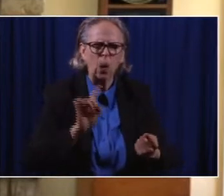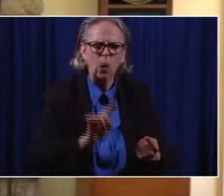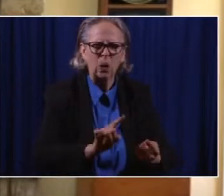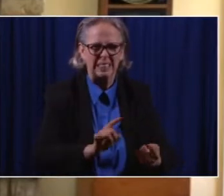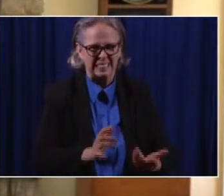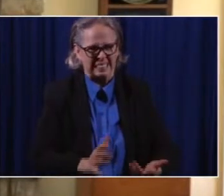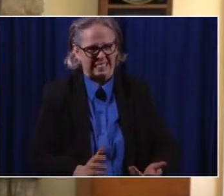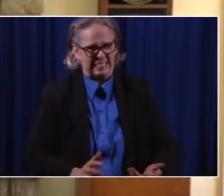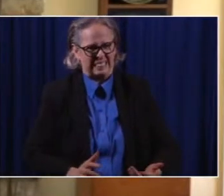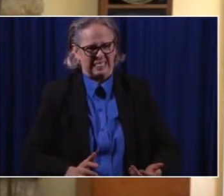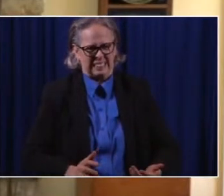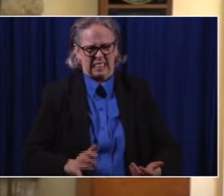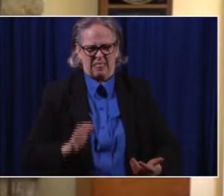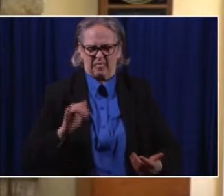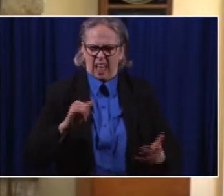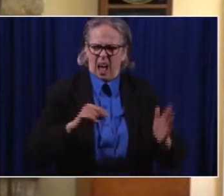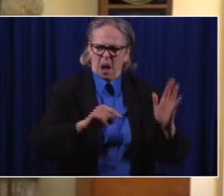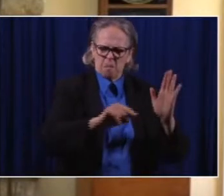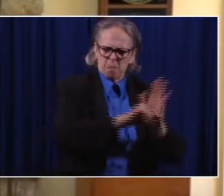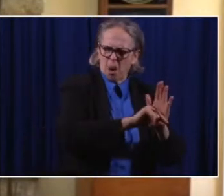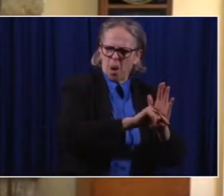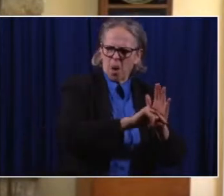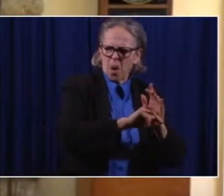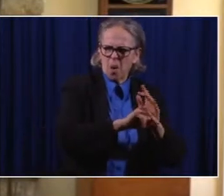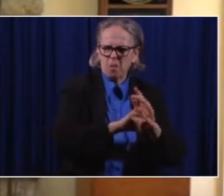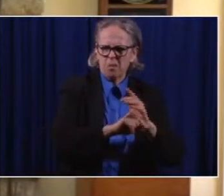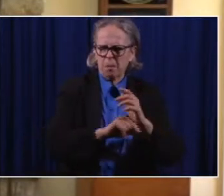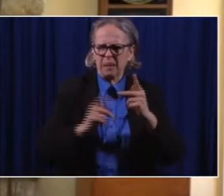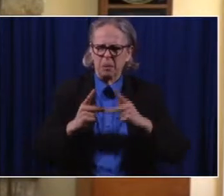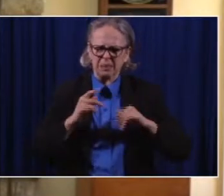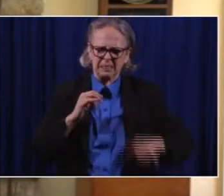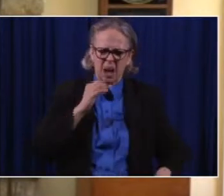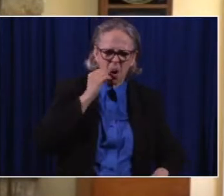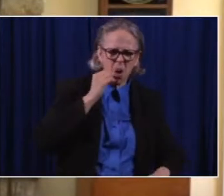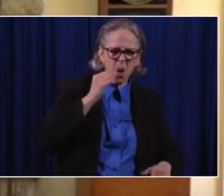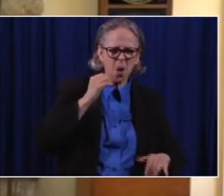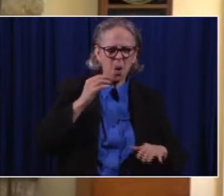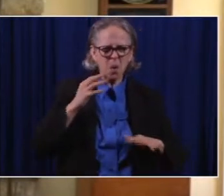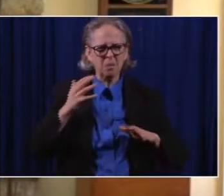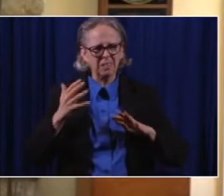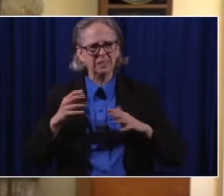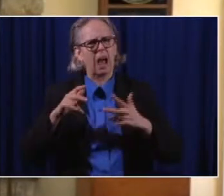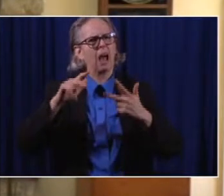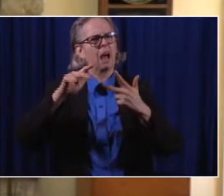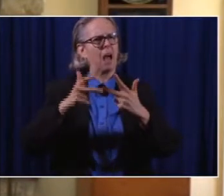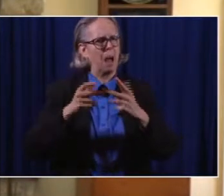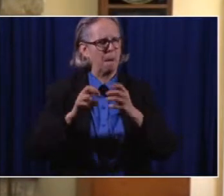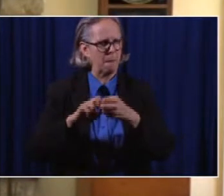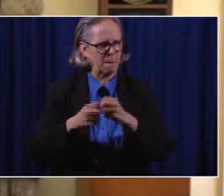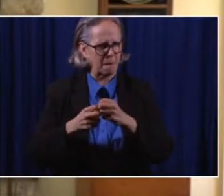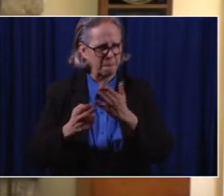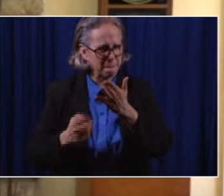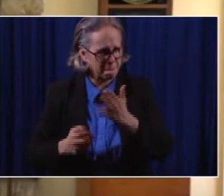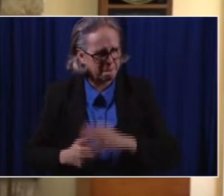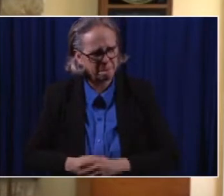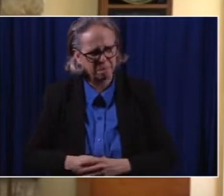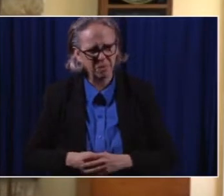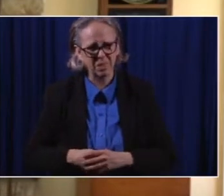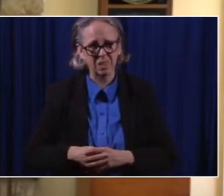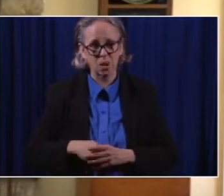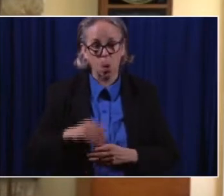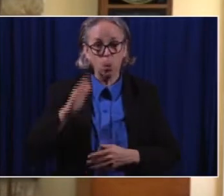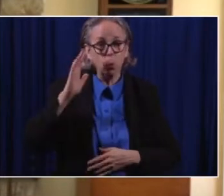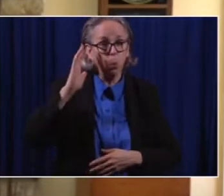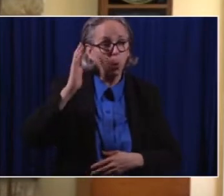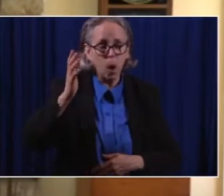in everybody's interest. And the third thing, again, we didn't say we were going to do it on a certain date. We